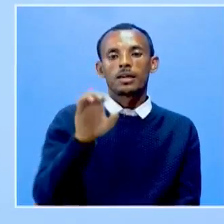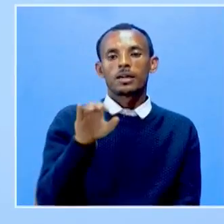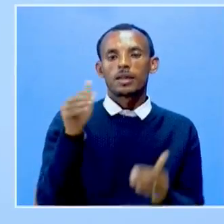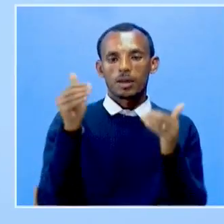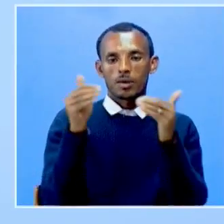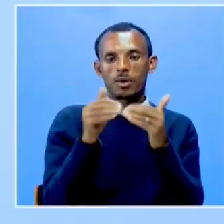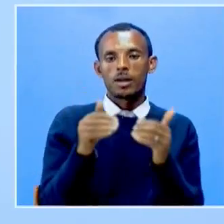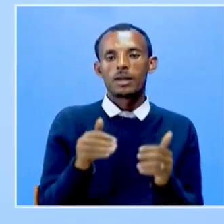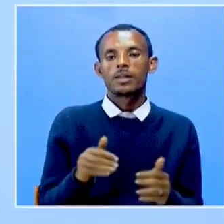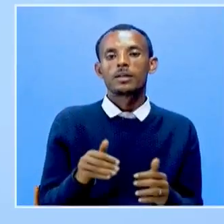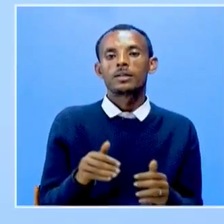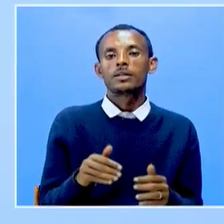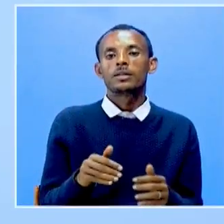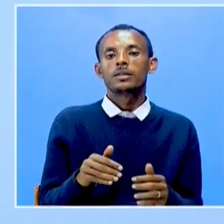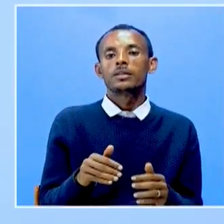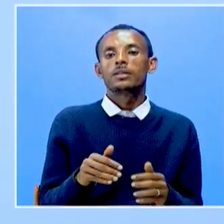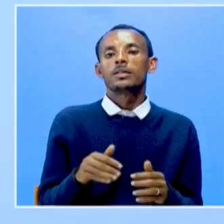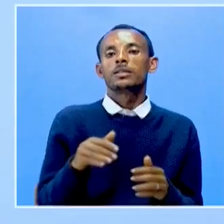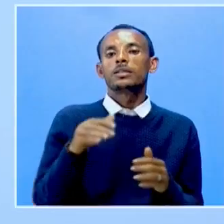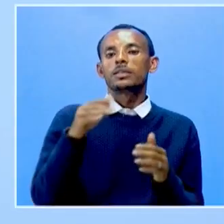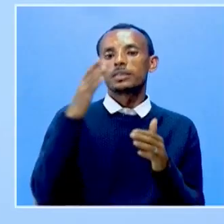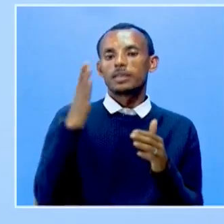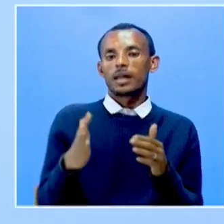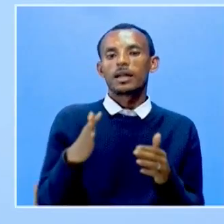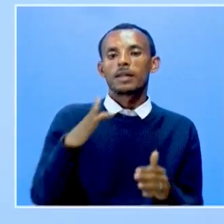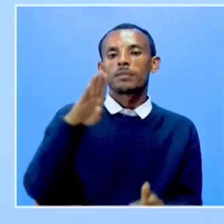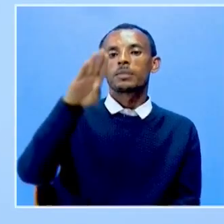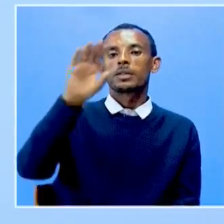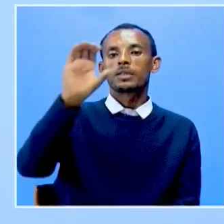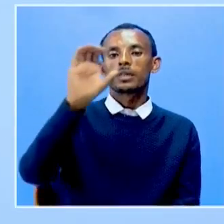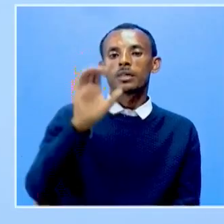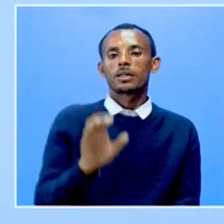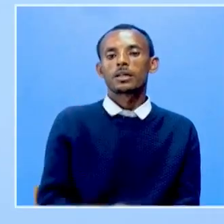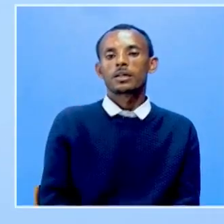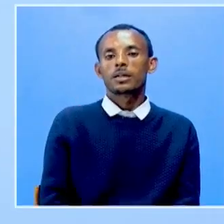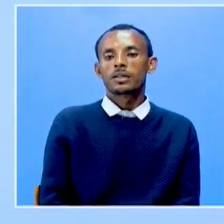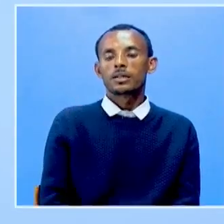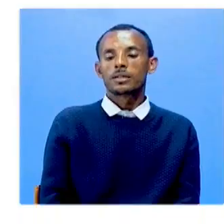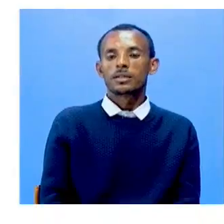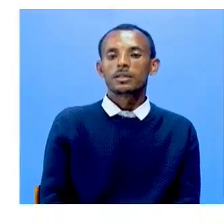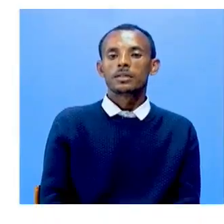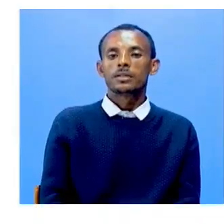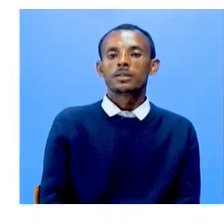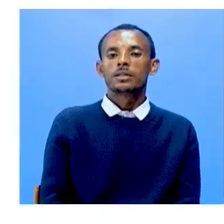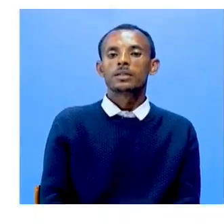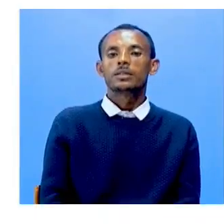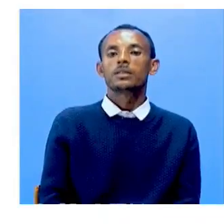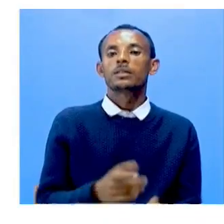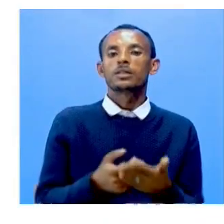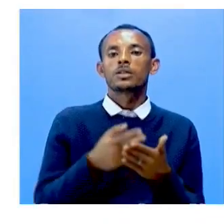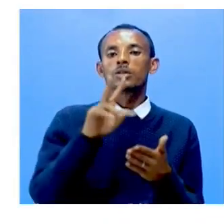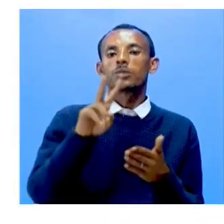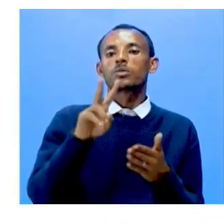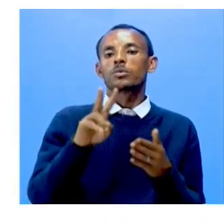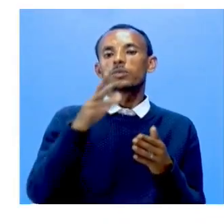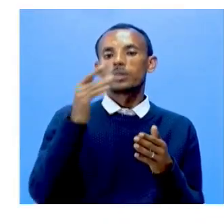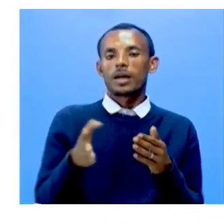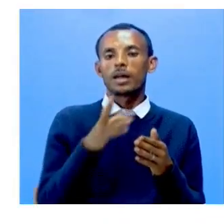as side BC, the included side BC. So these two sides are